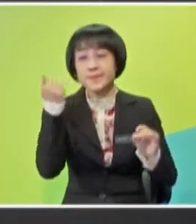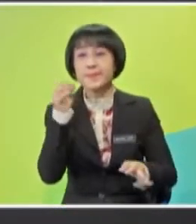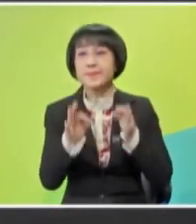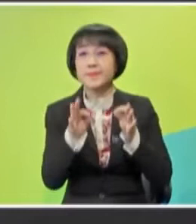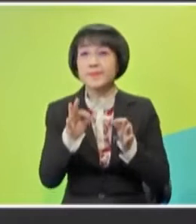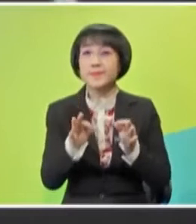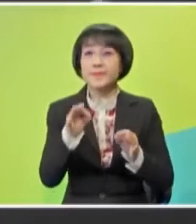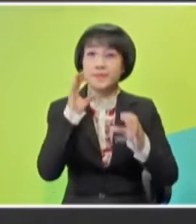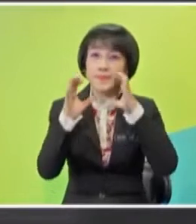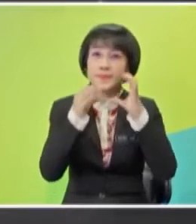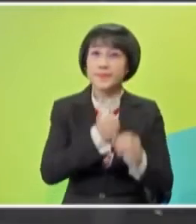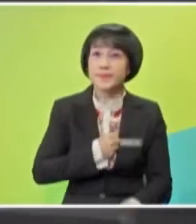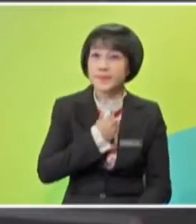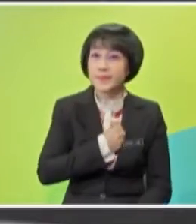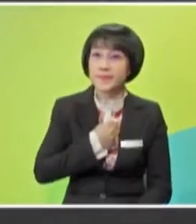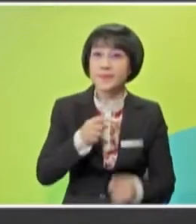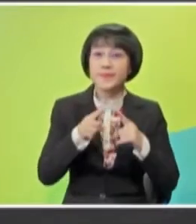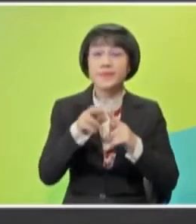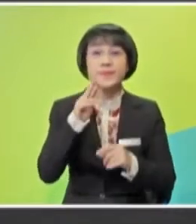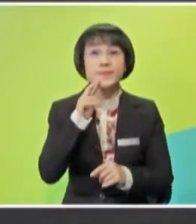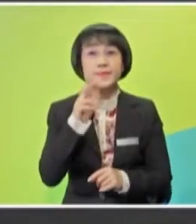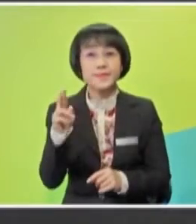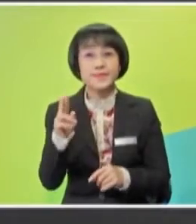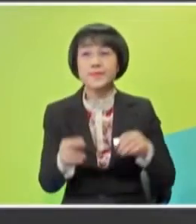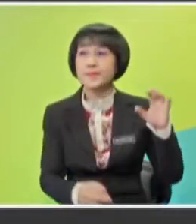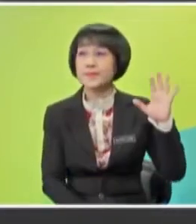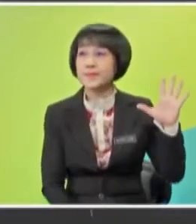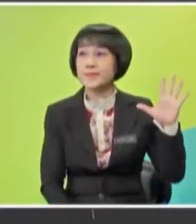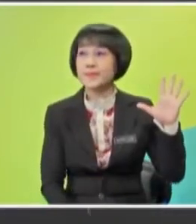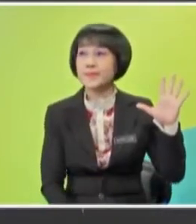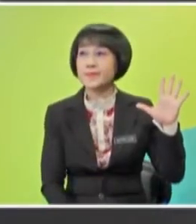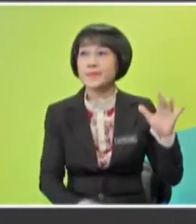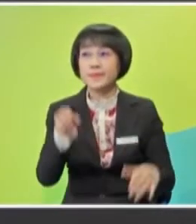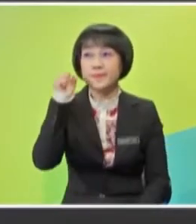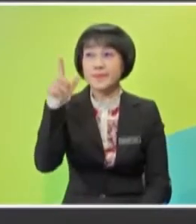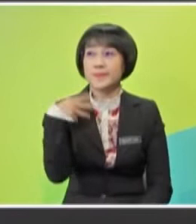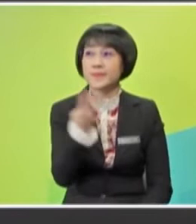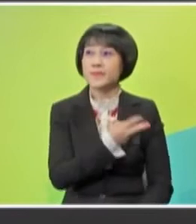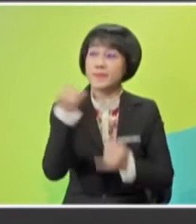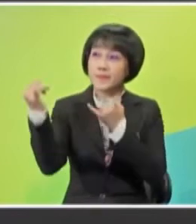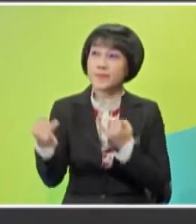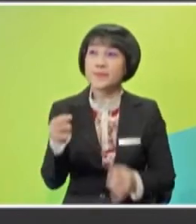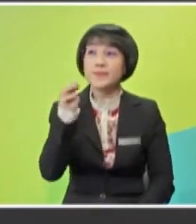said sorry to her. 5. Shall we invite Marta to the party next